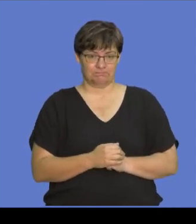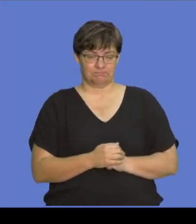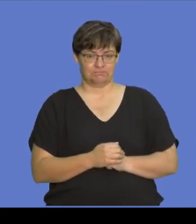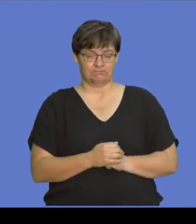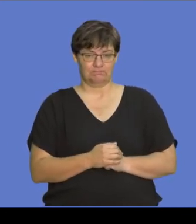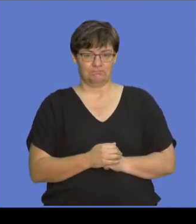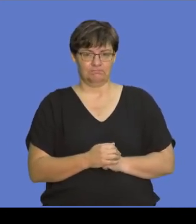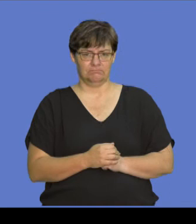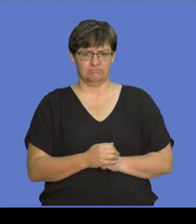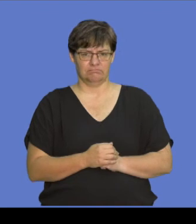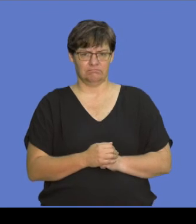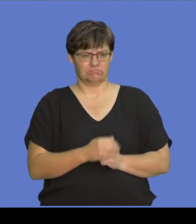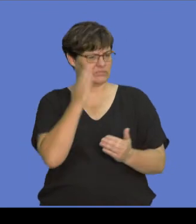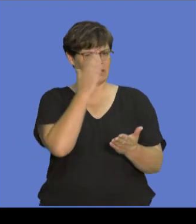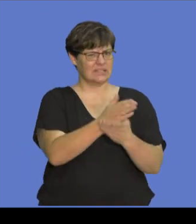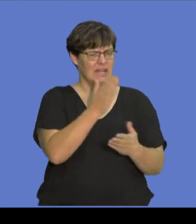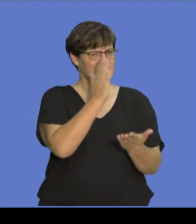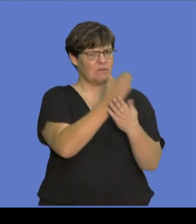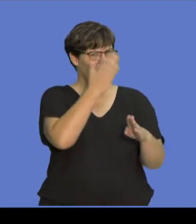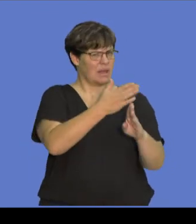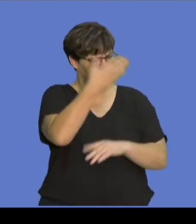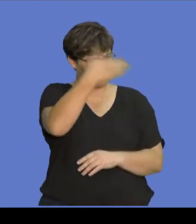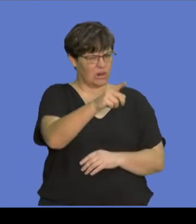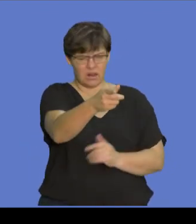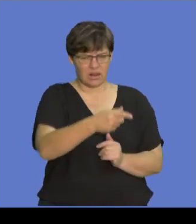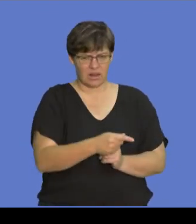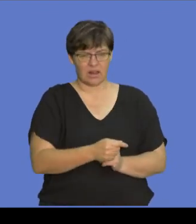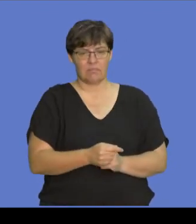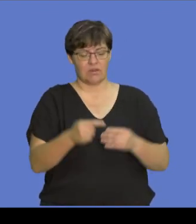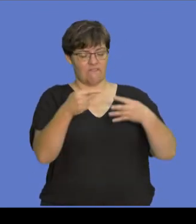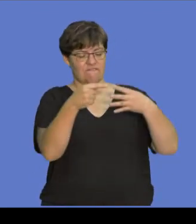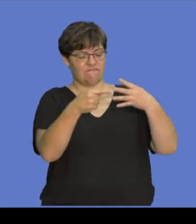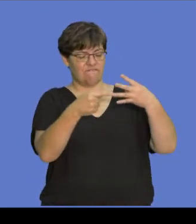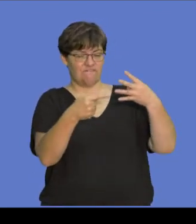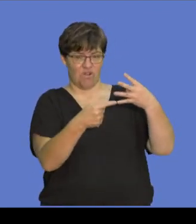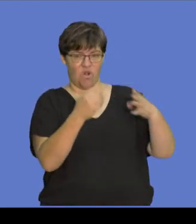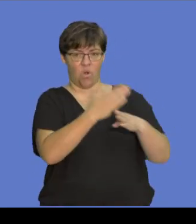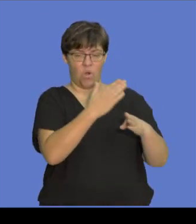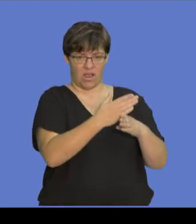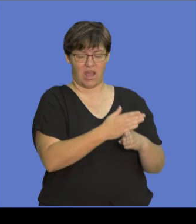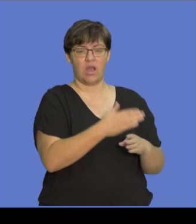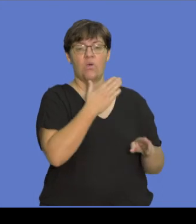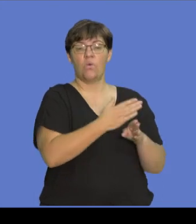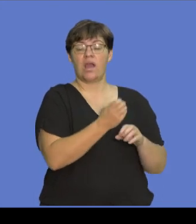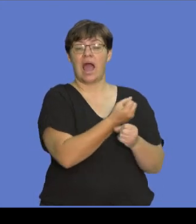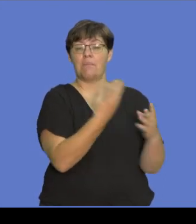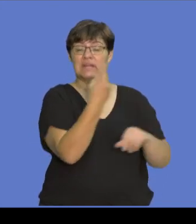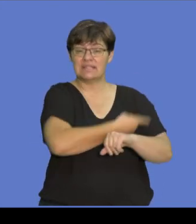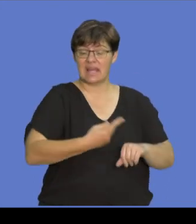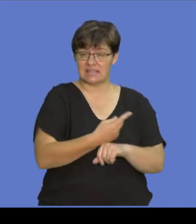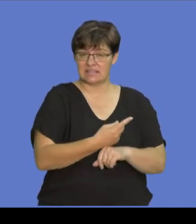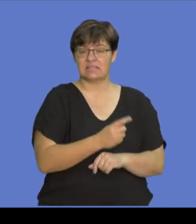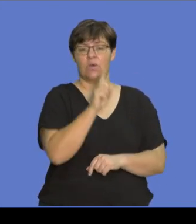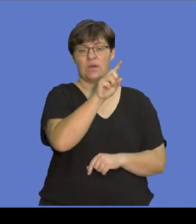What do we know about direct labor? We are told there are 4 direct workers who worked 160 days